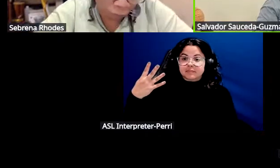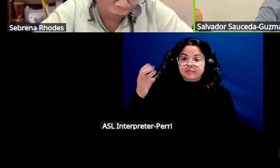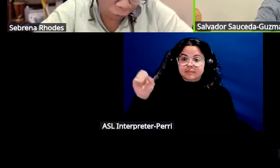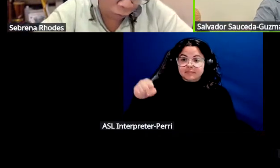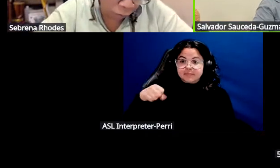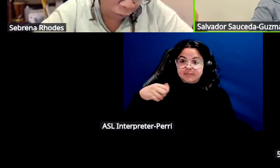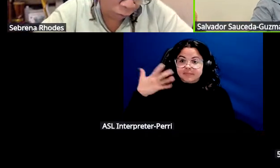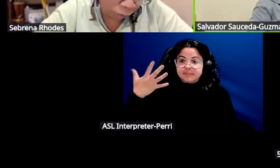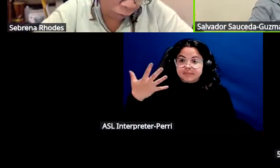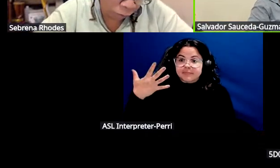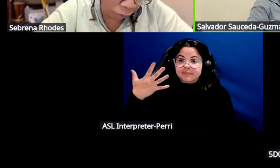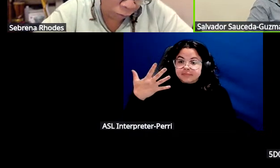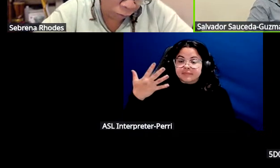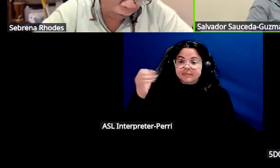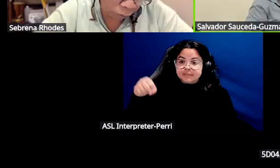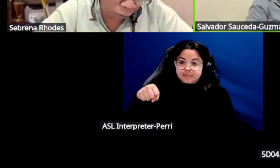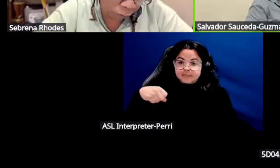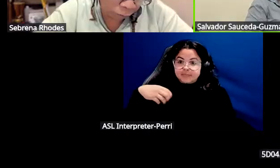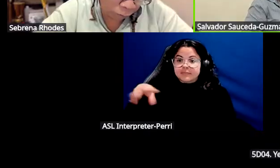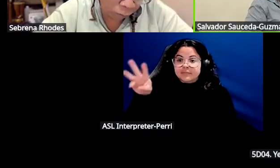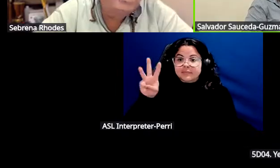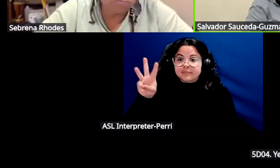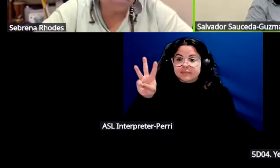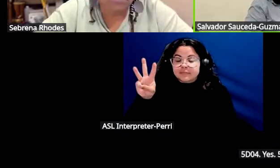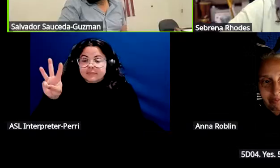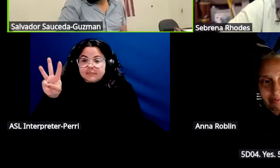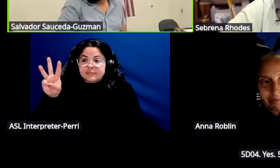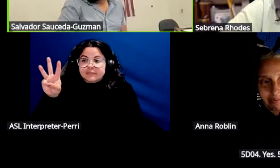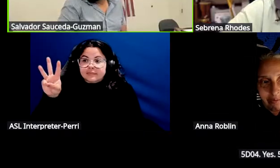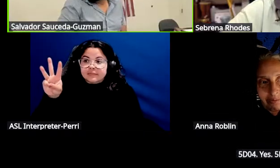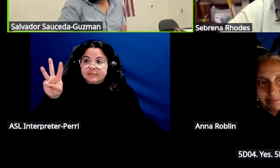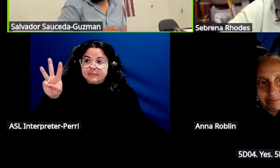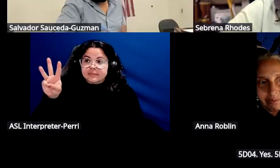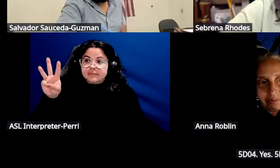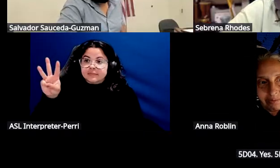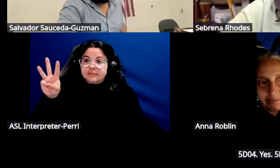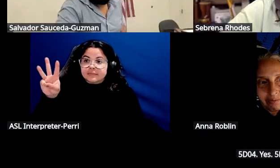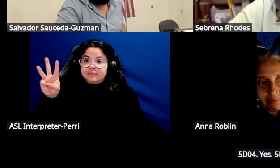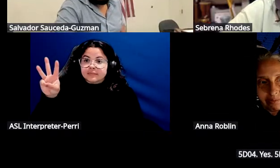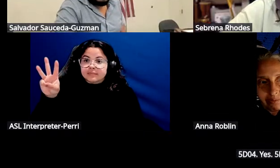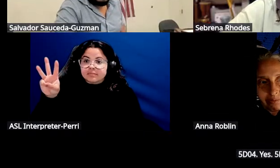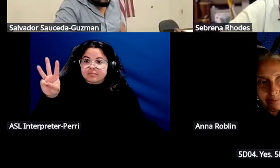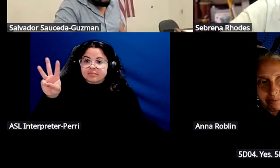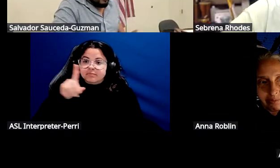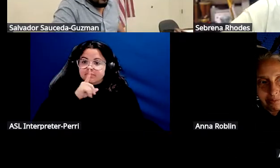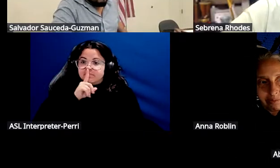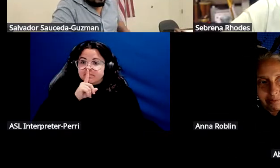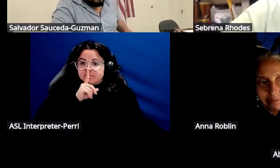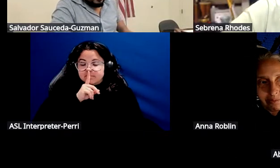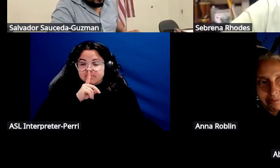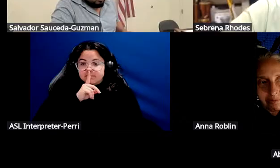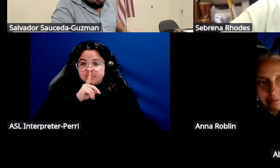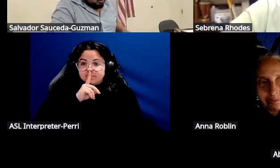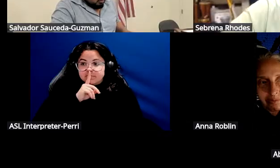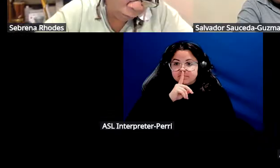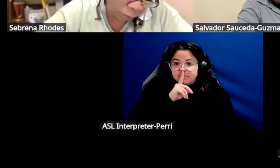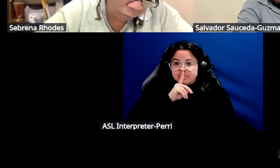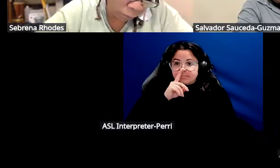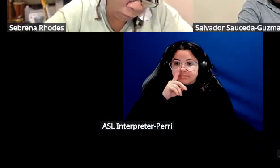Yes. 5D05, yes, 5D06, Abstain. and